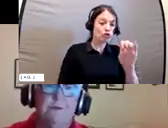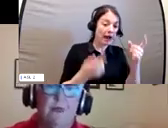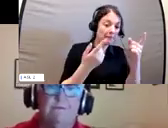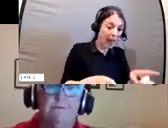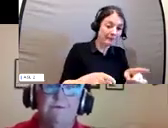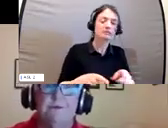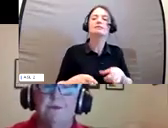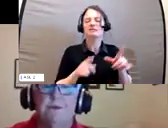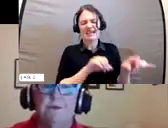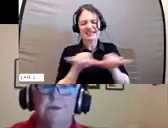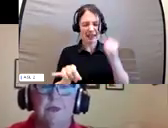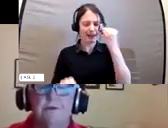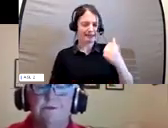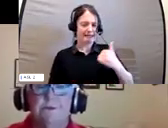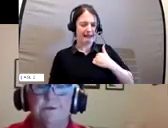believe.